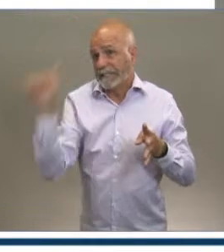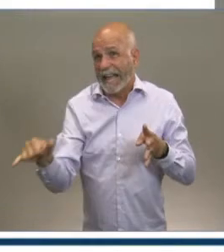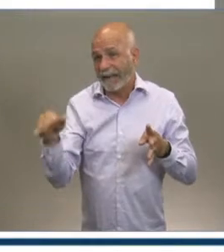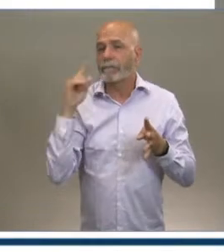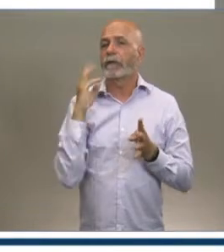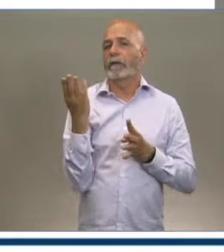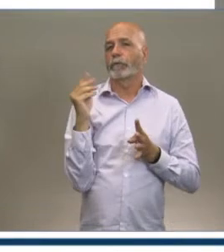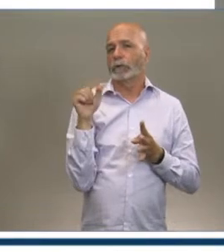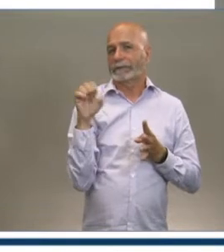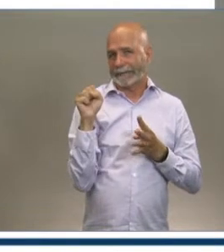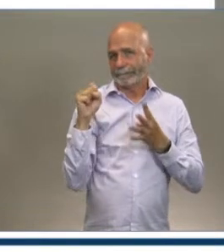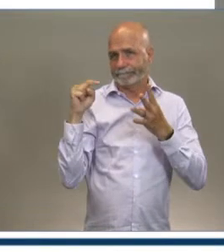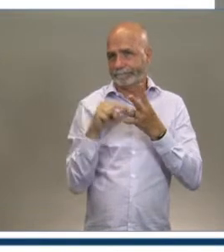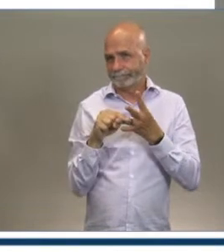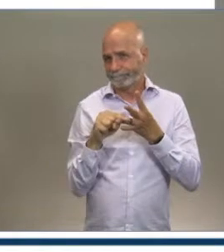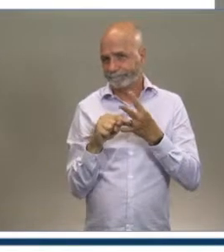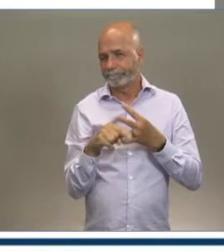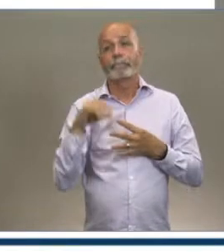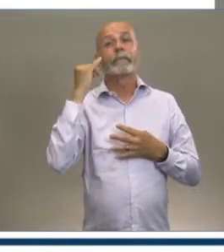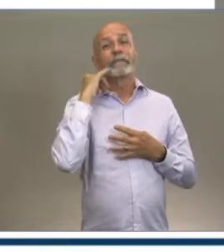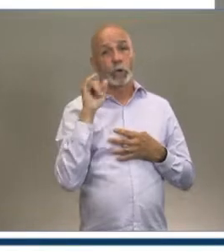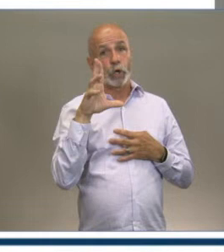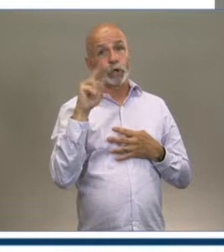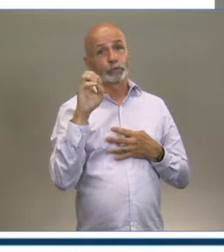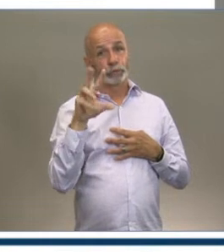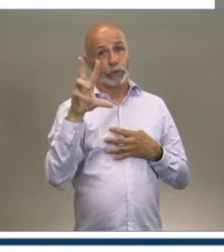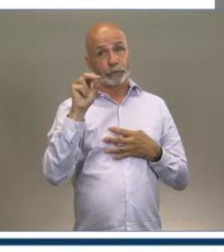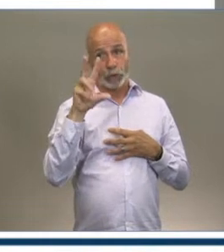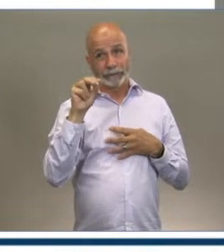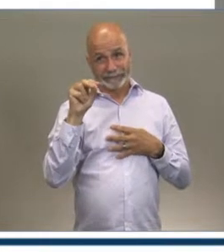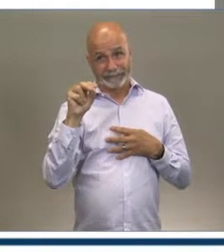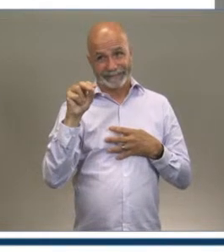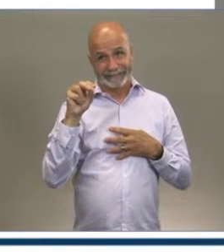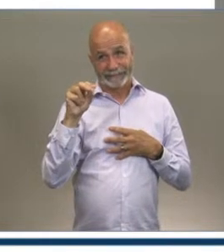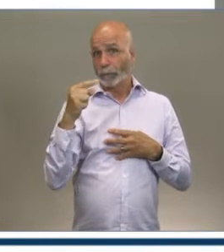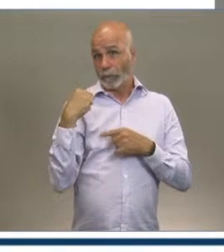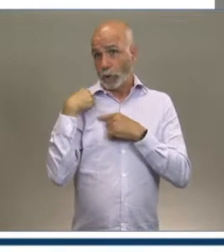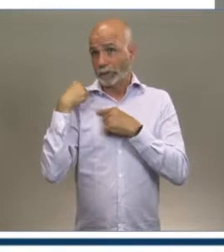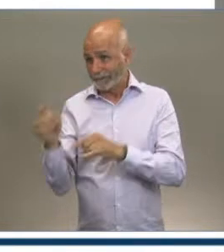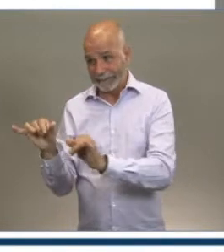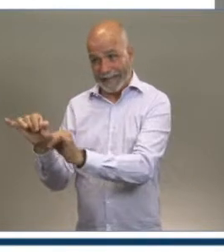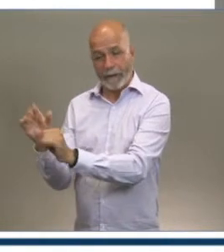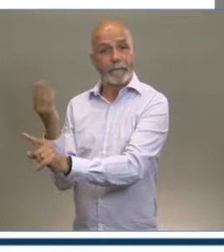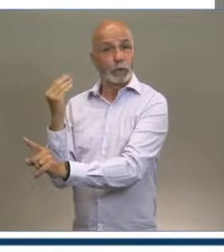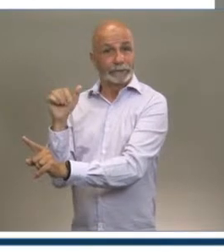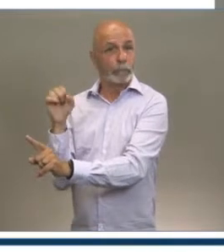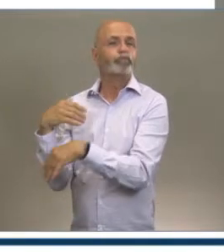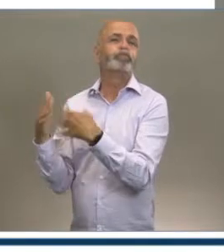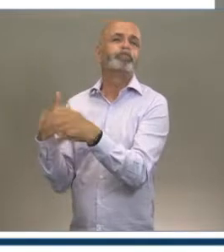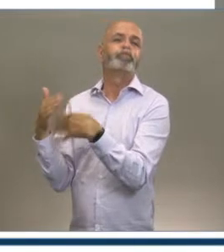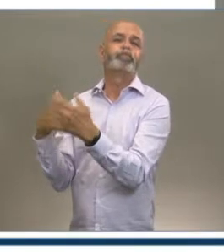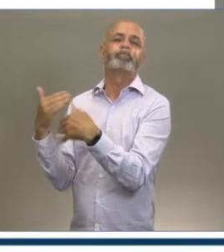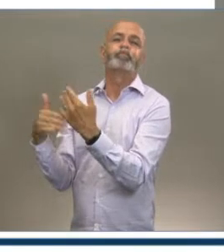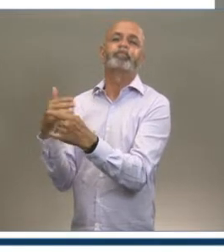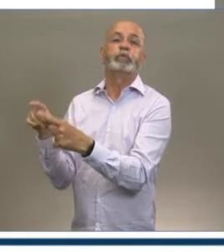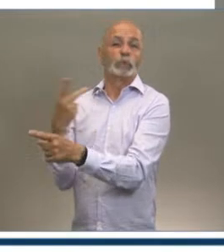of the quarantine come June 30th, you can modify your quarantine based on your vaccine status.